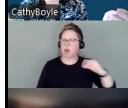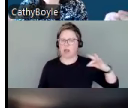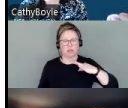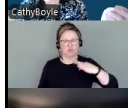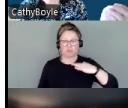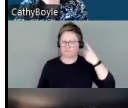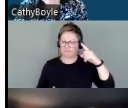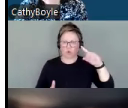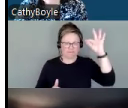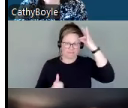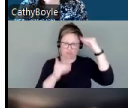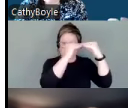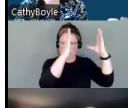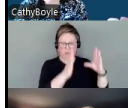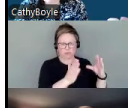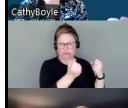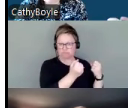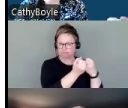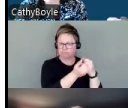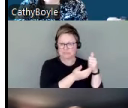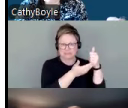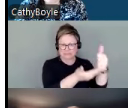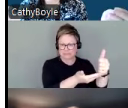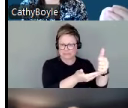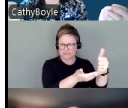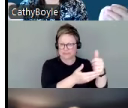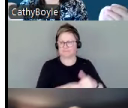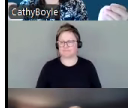federal housing assistance.